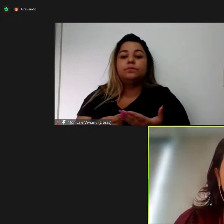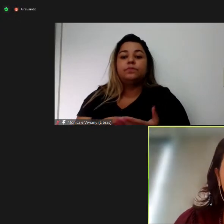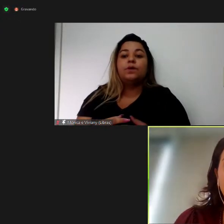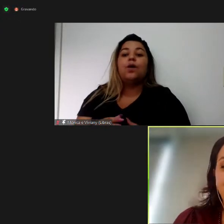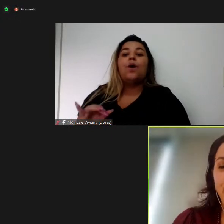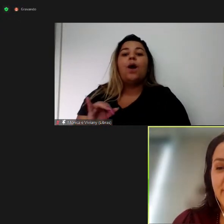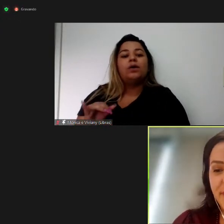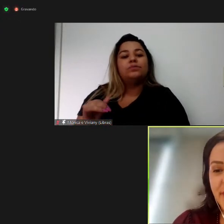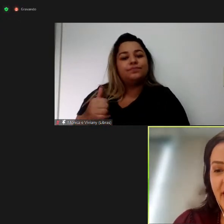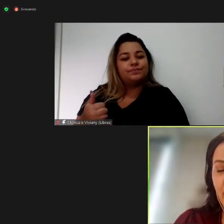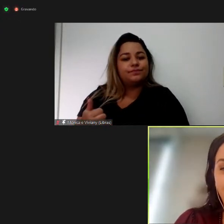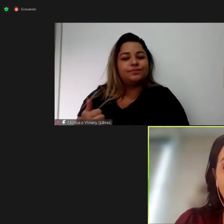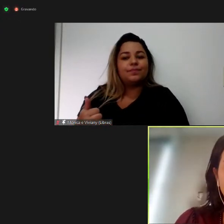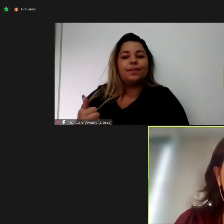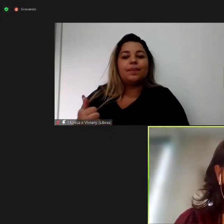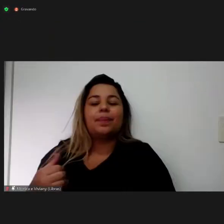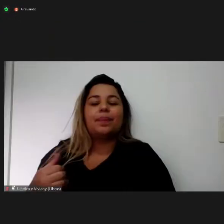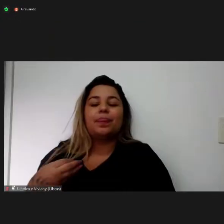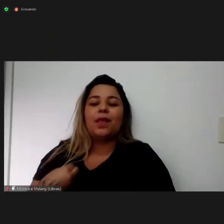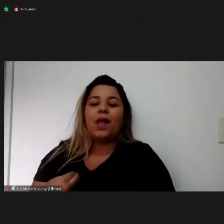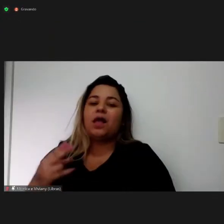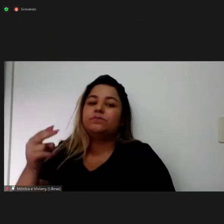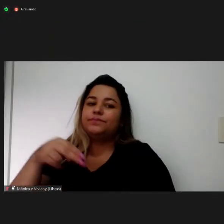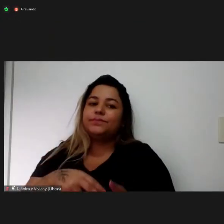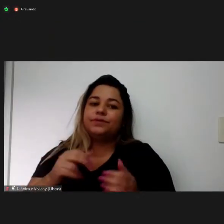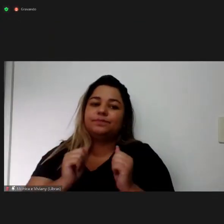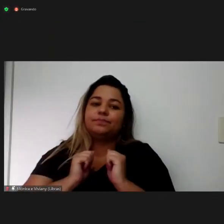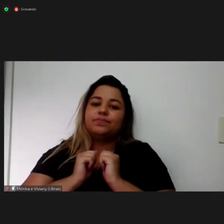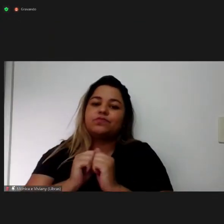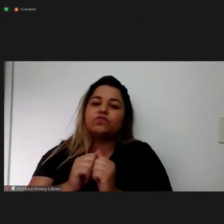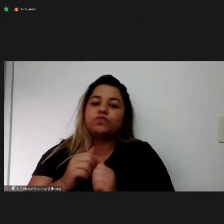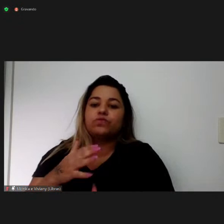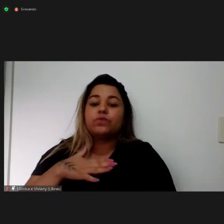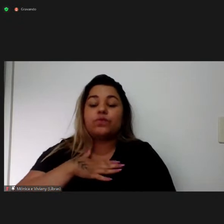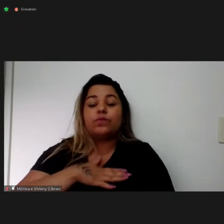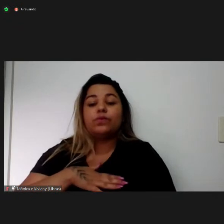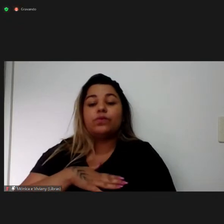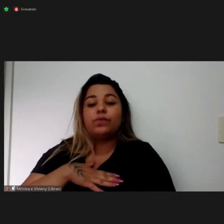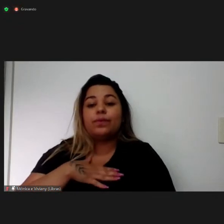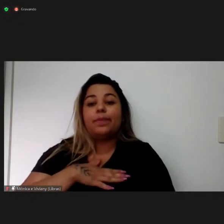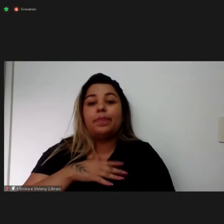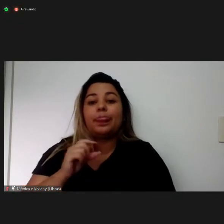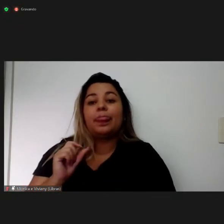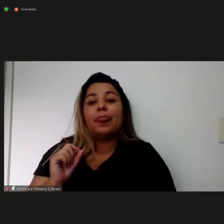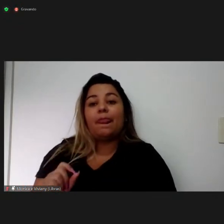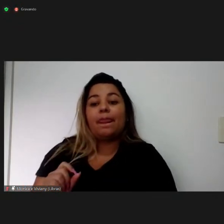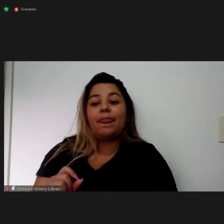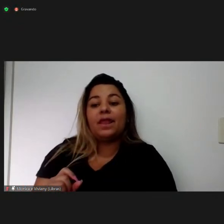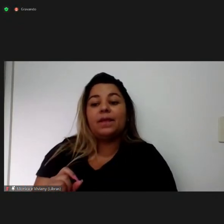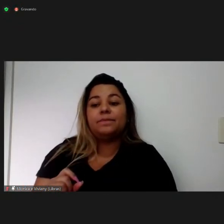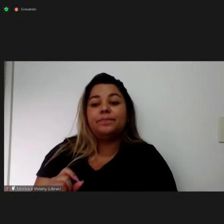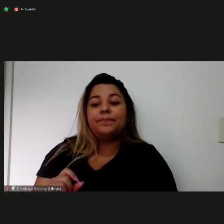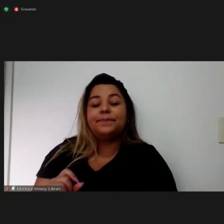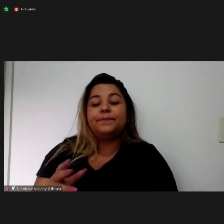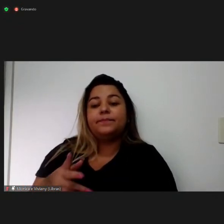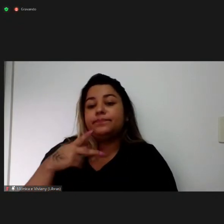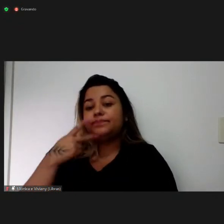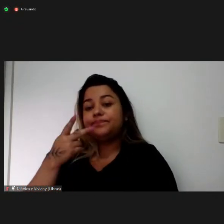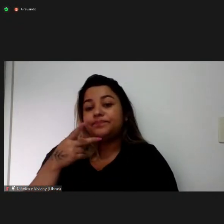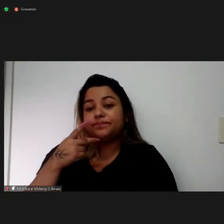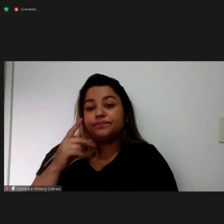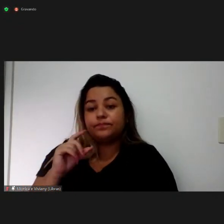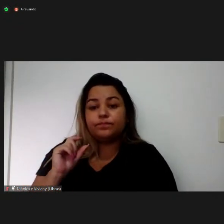Hello to everybody. It's good to be here again. I would like to,